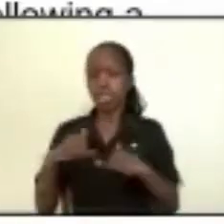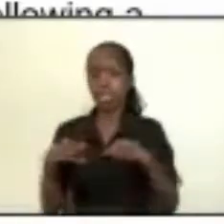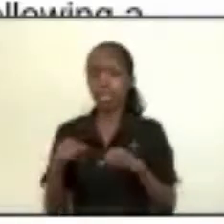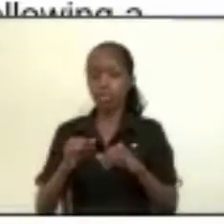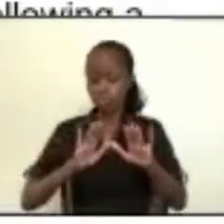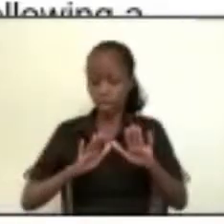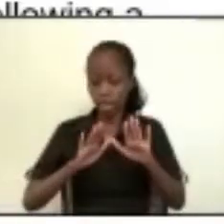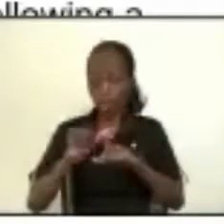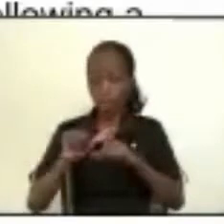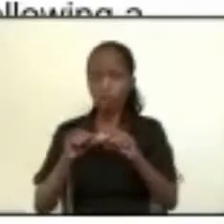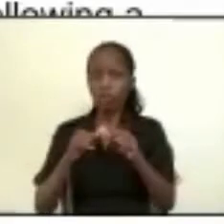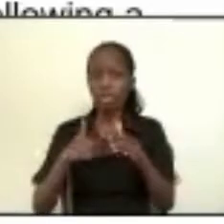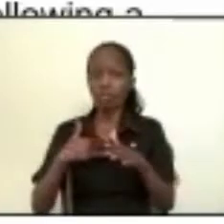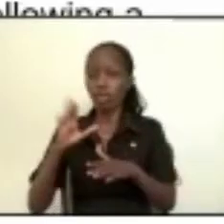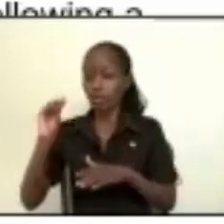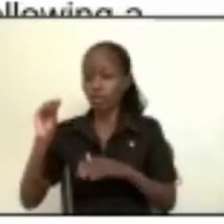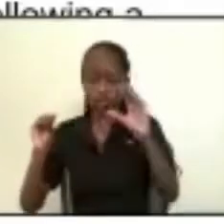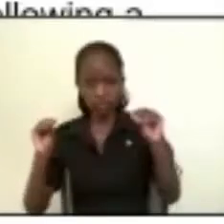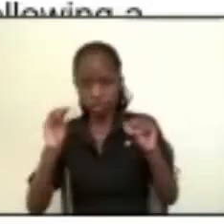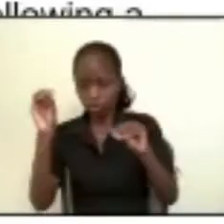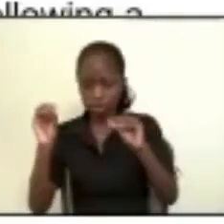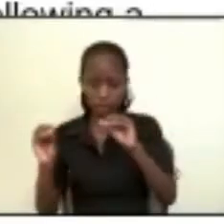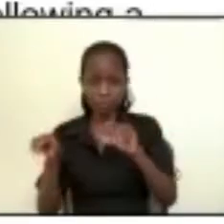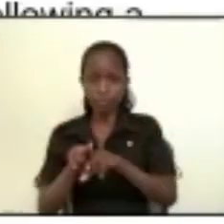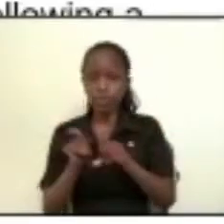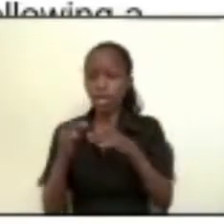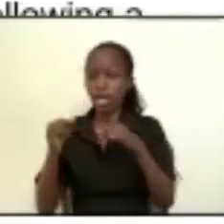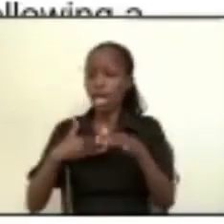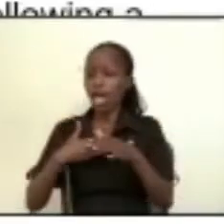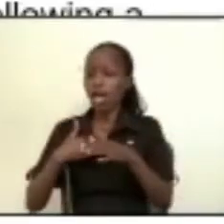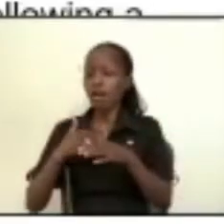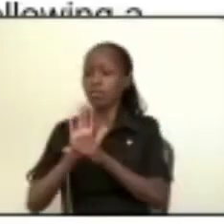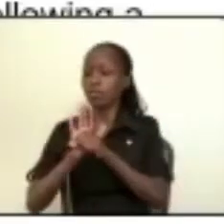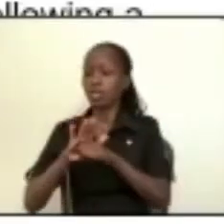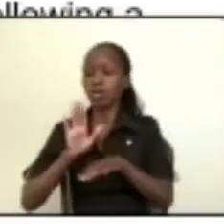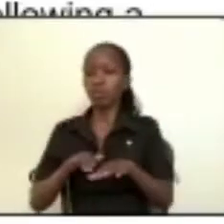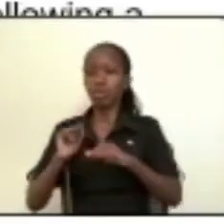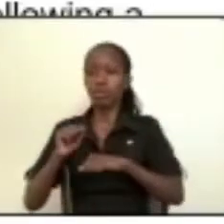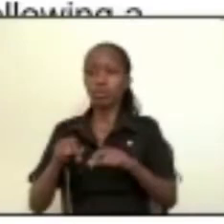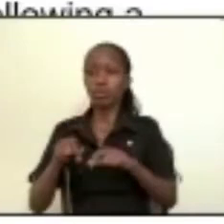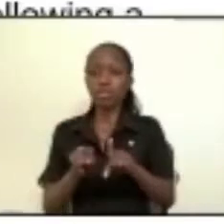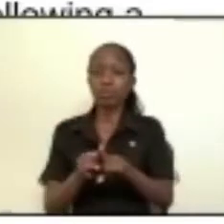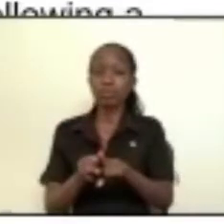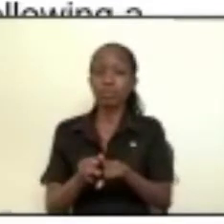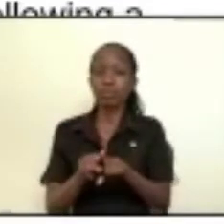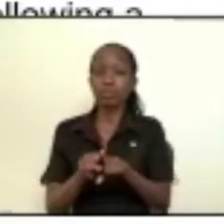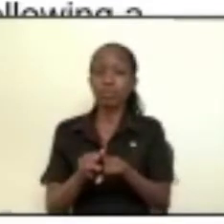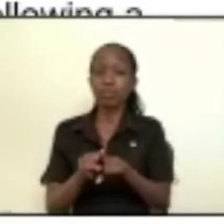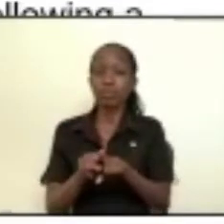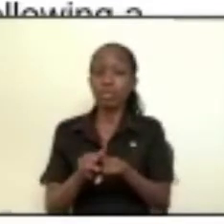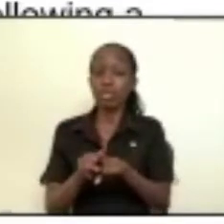conscious about having a 50-50 rule where we try to have as many women as possible to come out and come